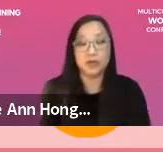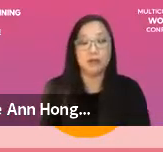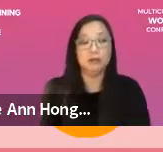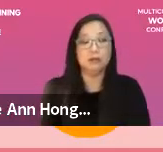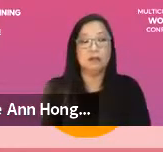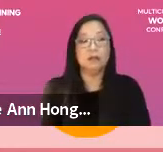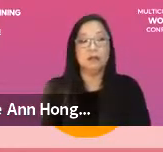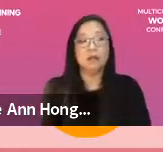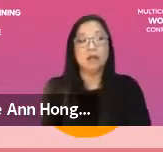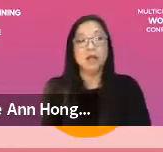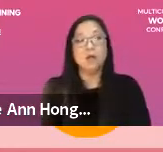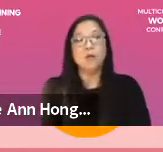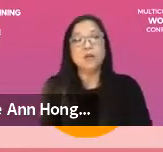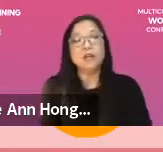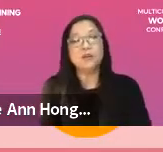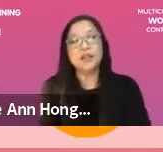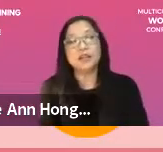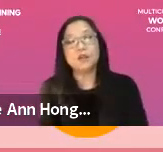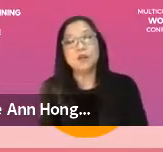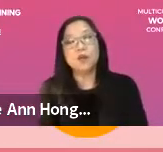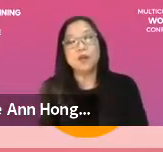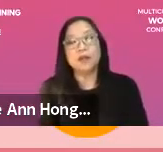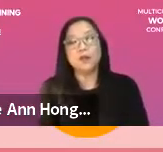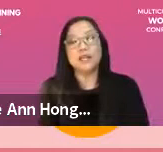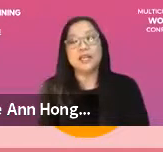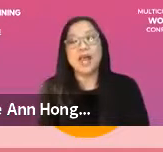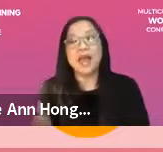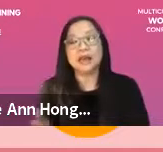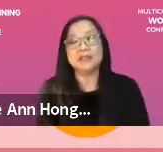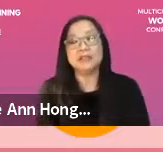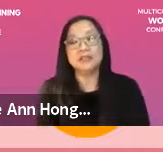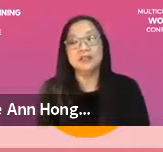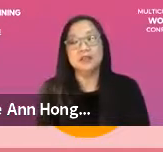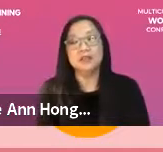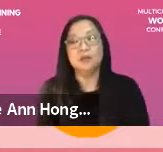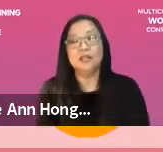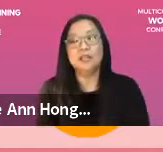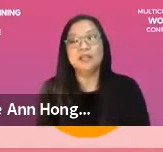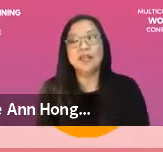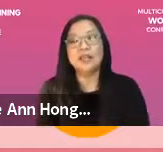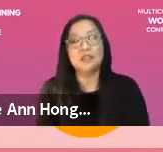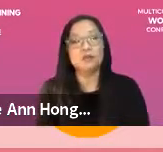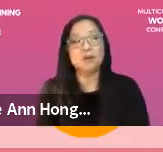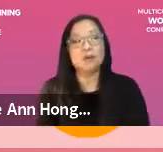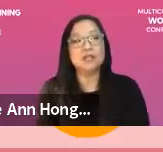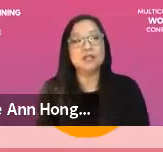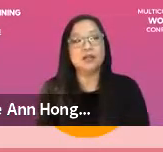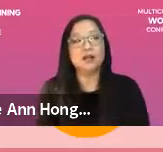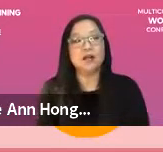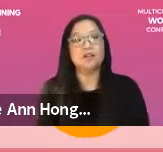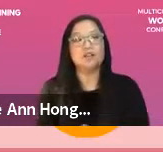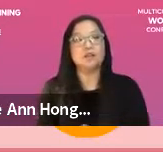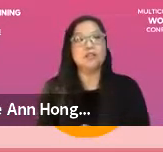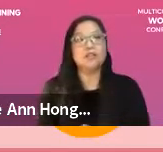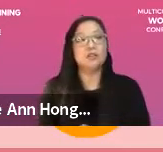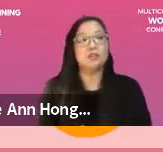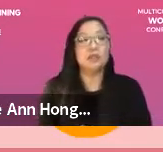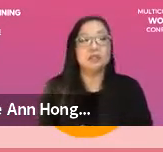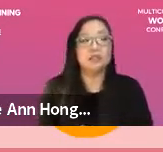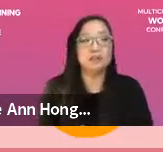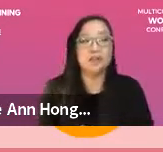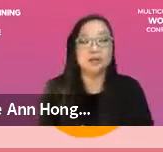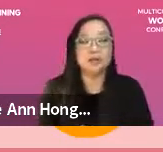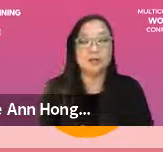xenophobia. When we created the women with an X, we intended it to represent our